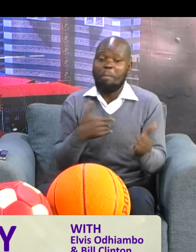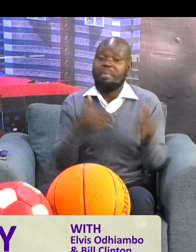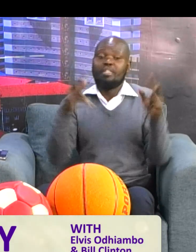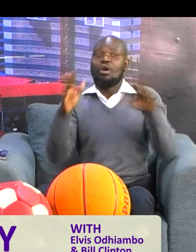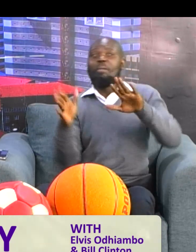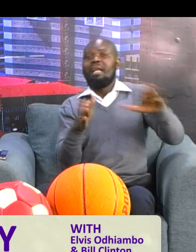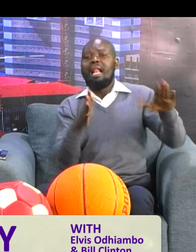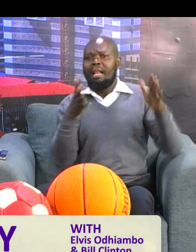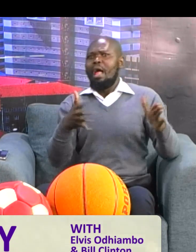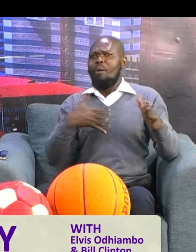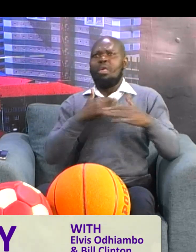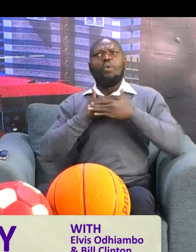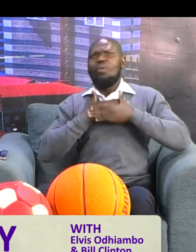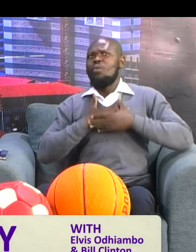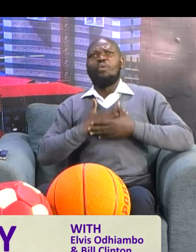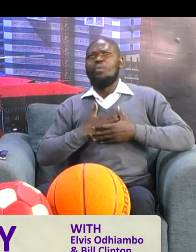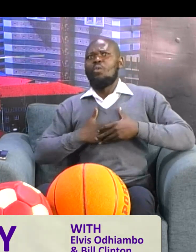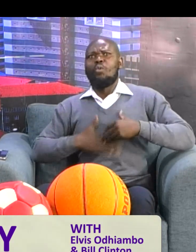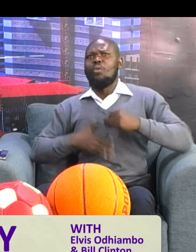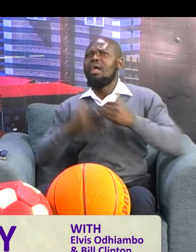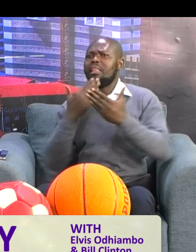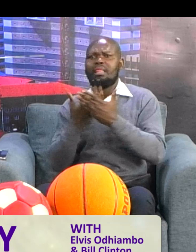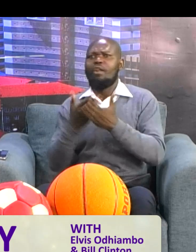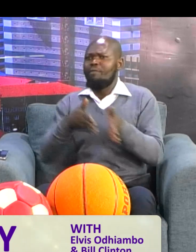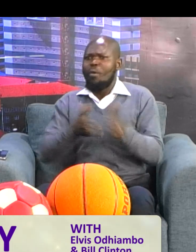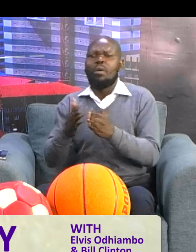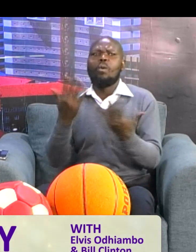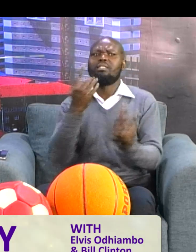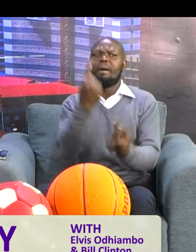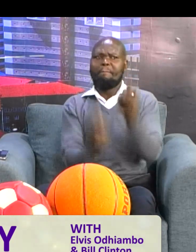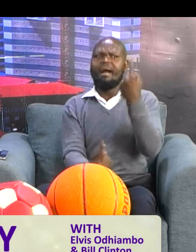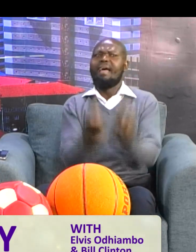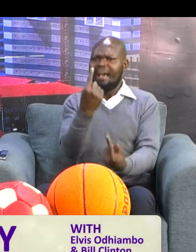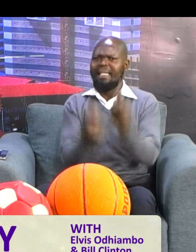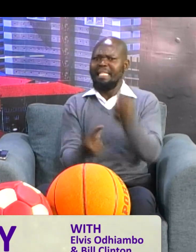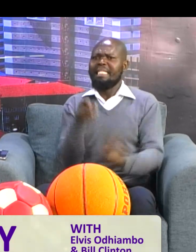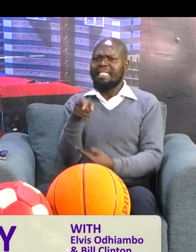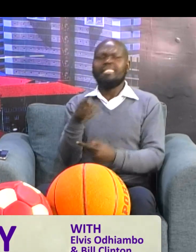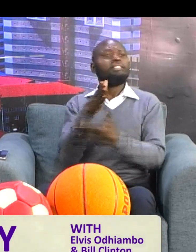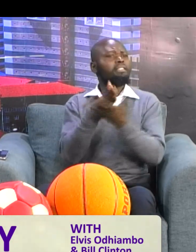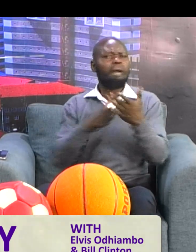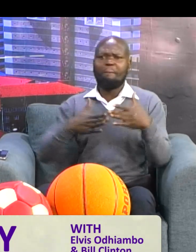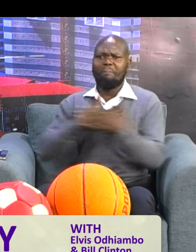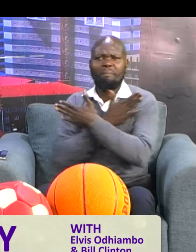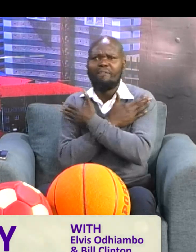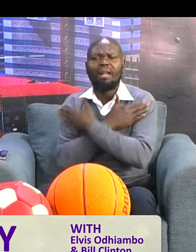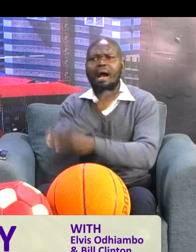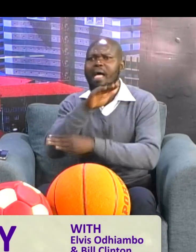change their perspective and continue moving forward. Now, right now, I want to, thank God for